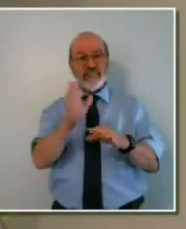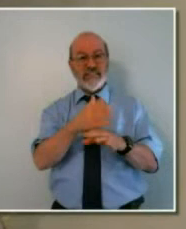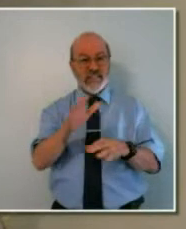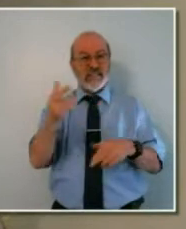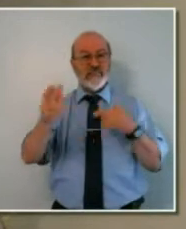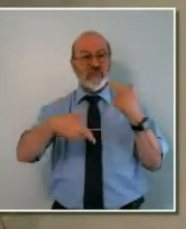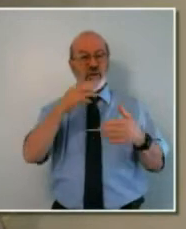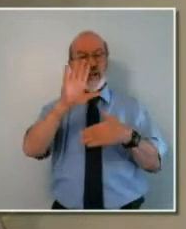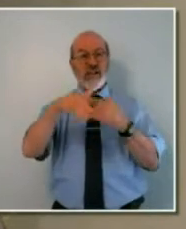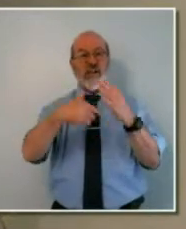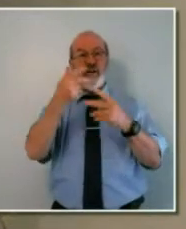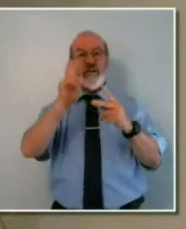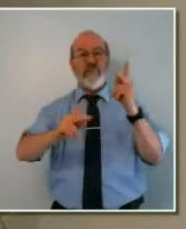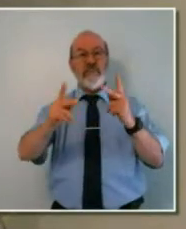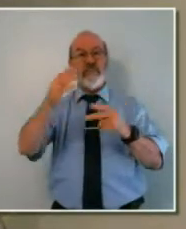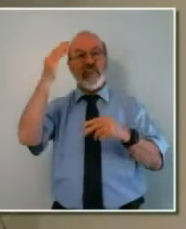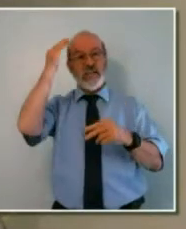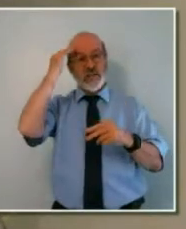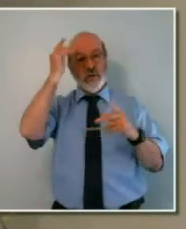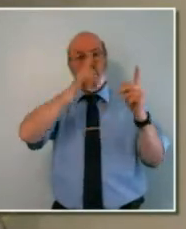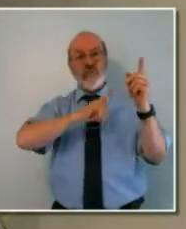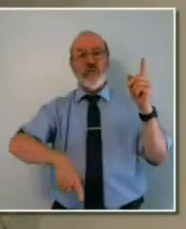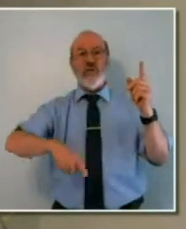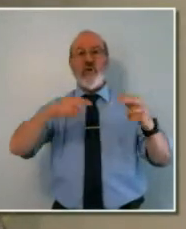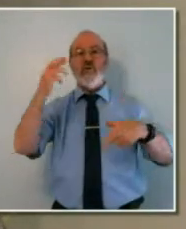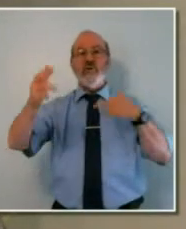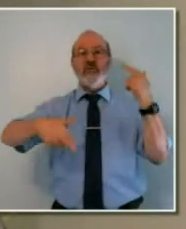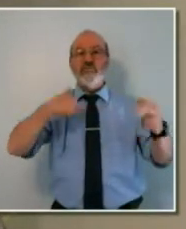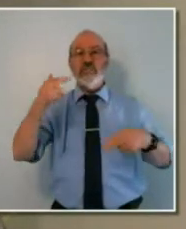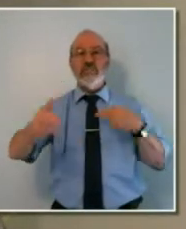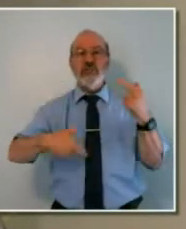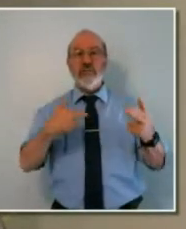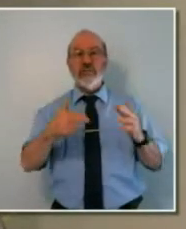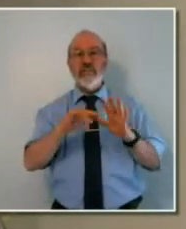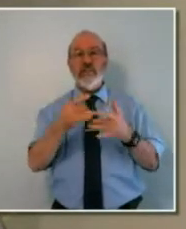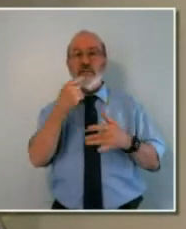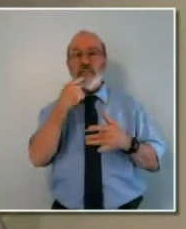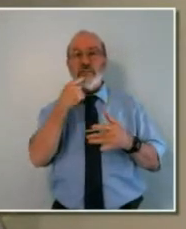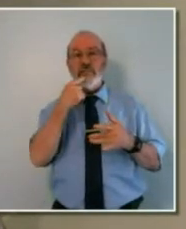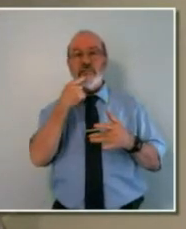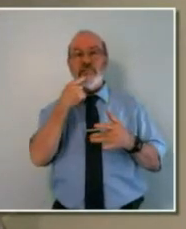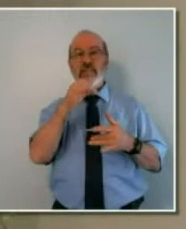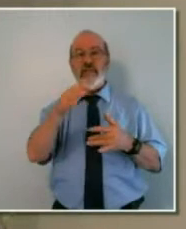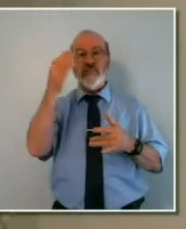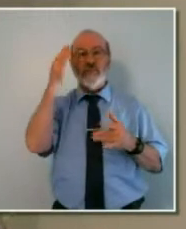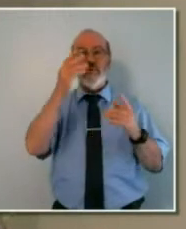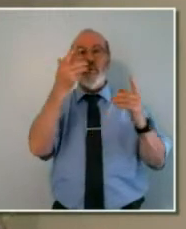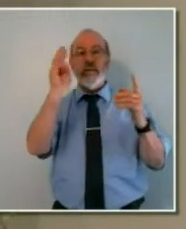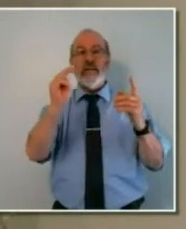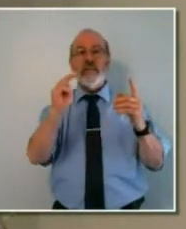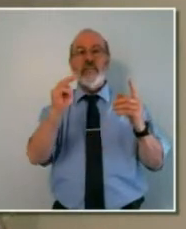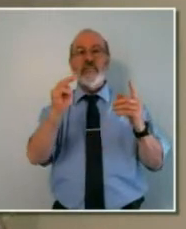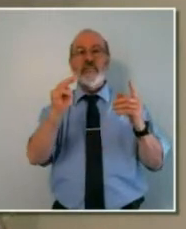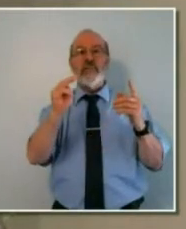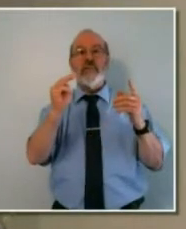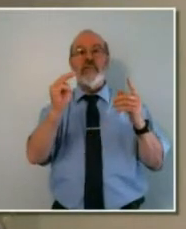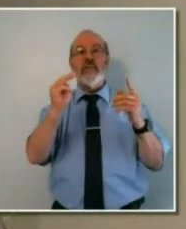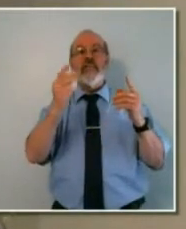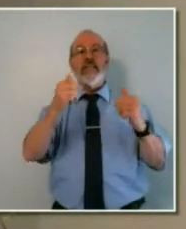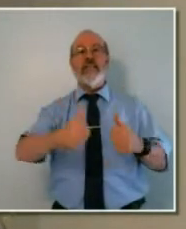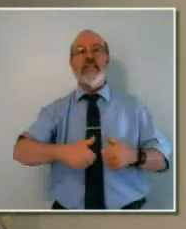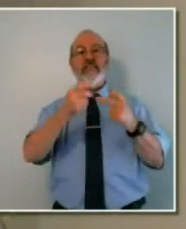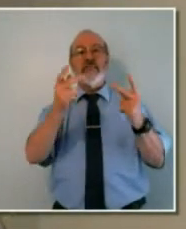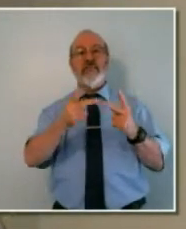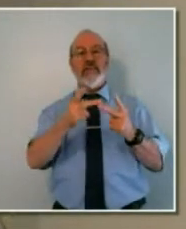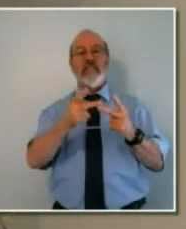all those that know the Lord rejoice, the scripture says. And if you know him, that his habitation is a place